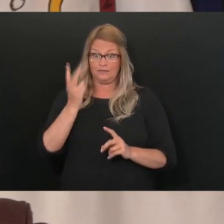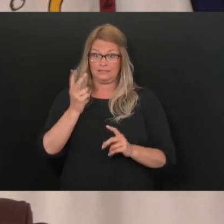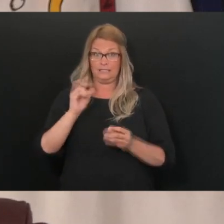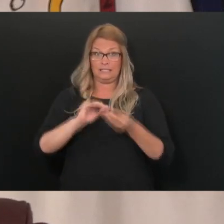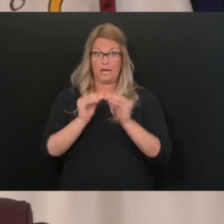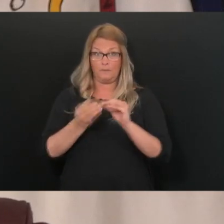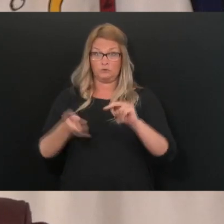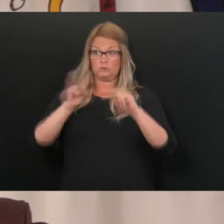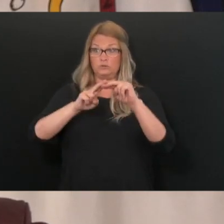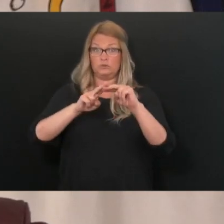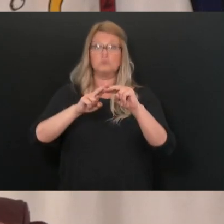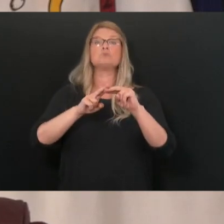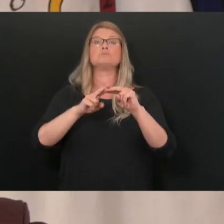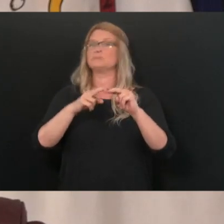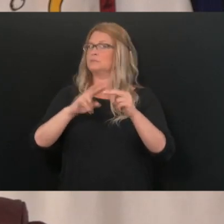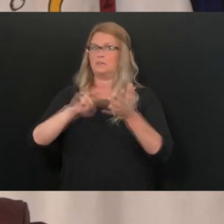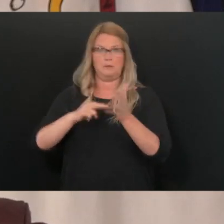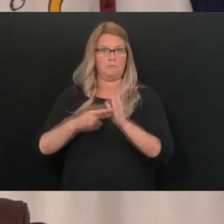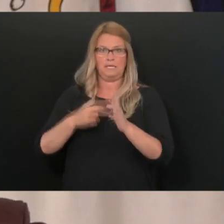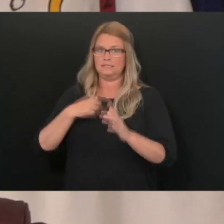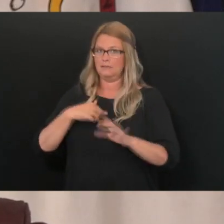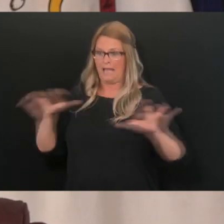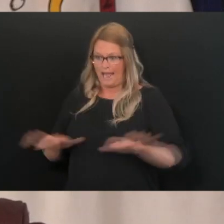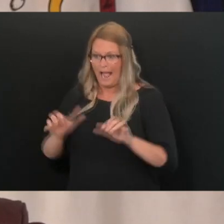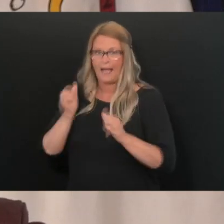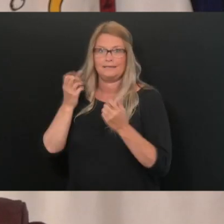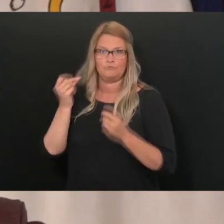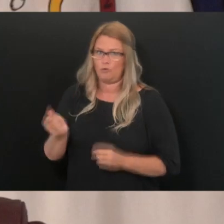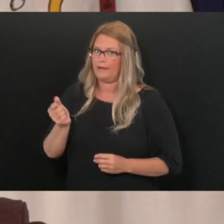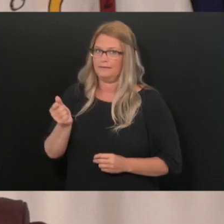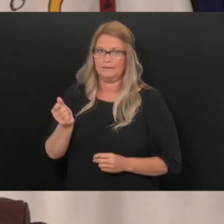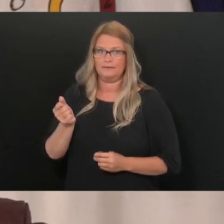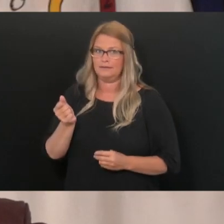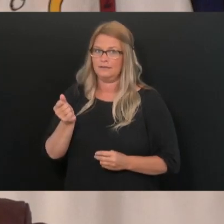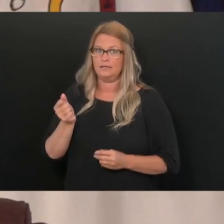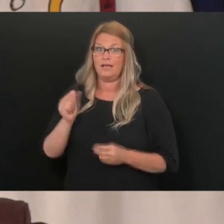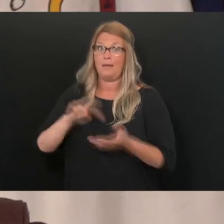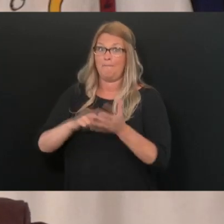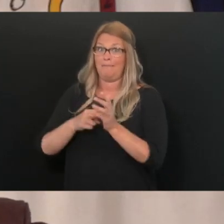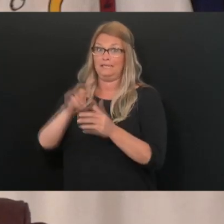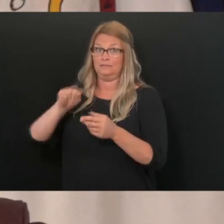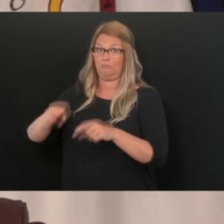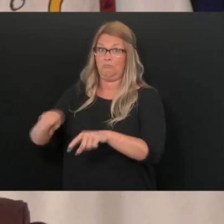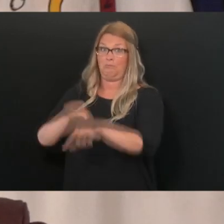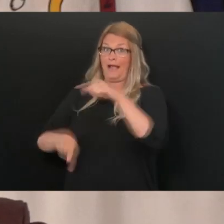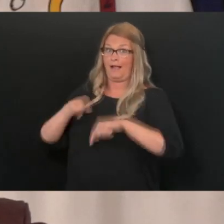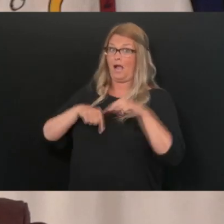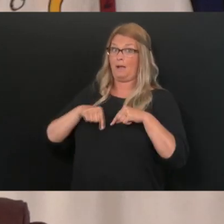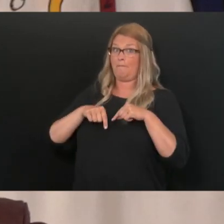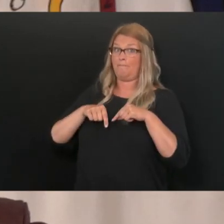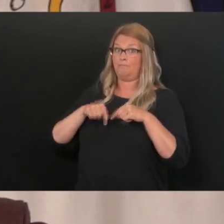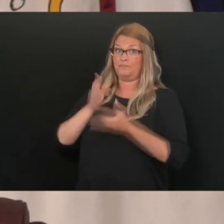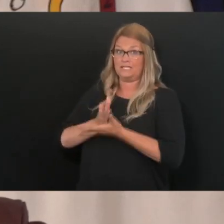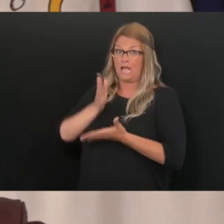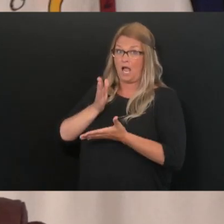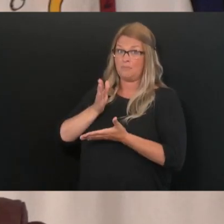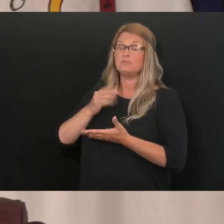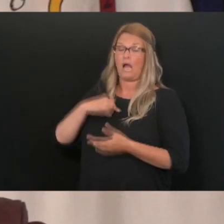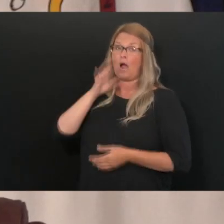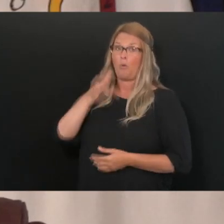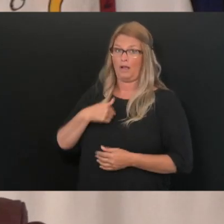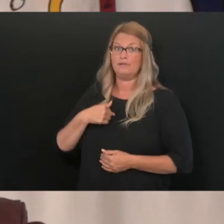move and everything. And if that means we've got to move and to slow or to stop or to back up, that's what we'll